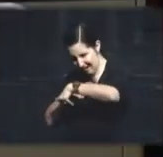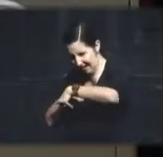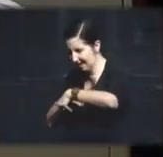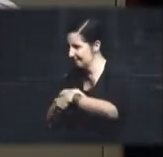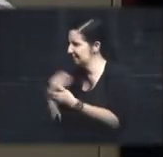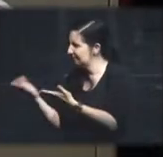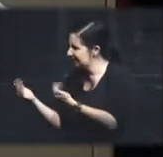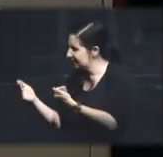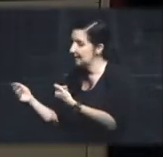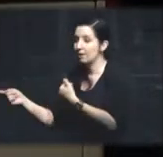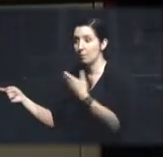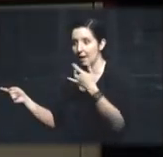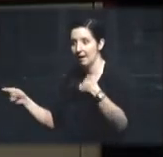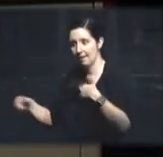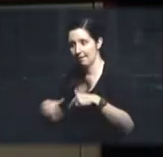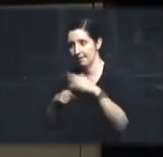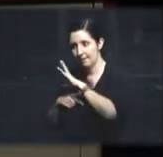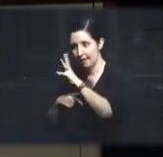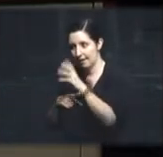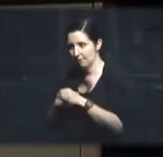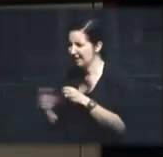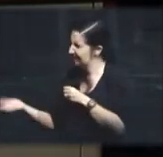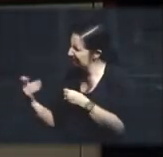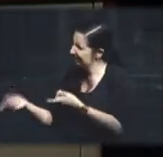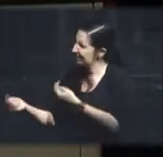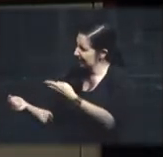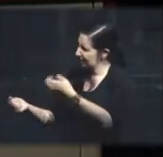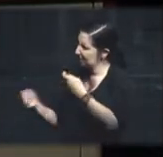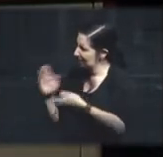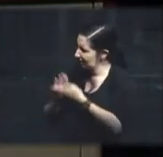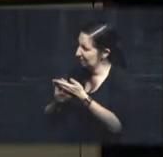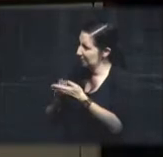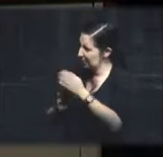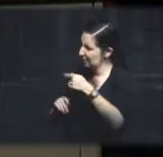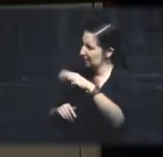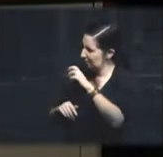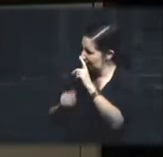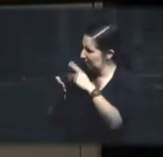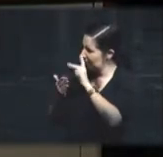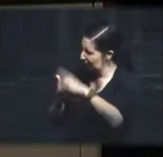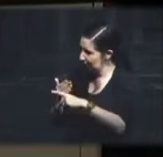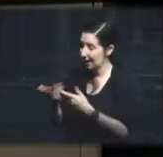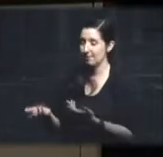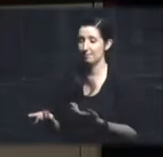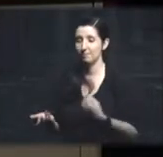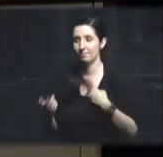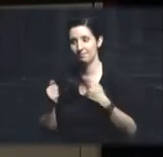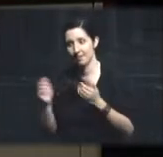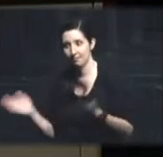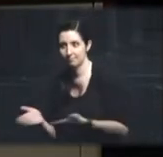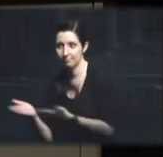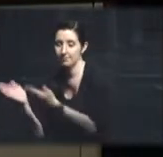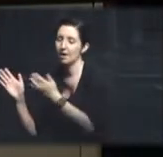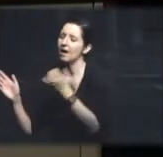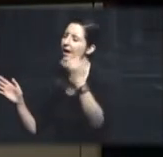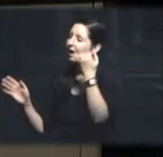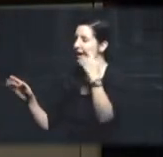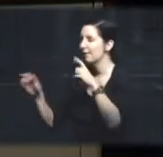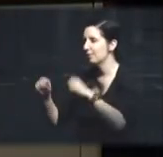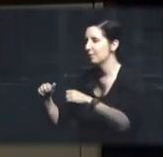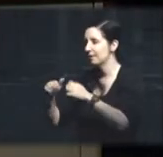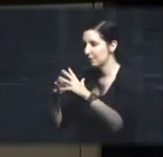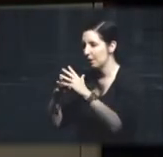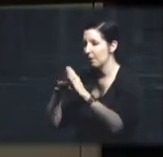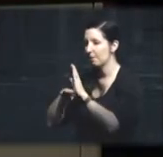back and running the quad program for him. And the basic pitch was, look, if you can start a business in Africa and